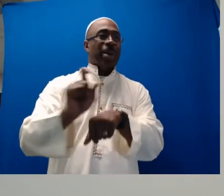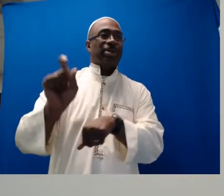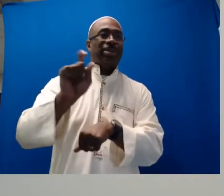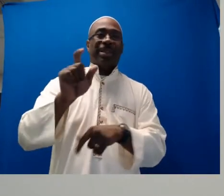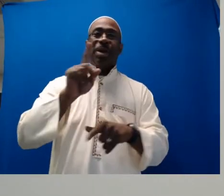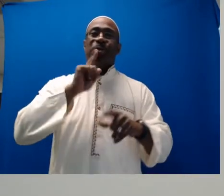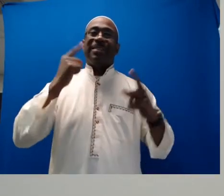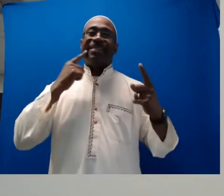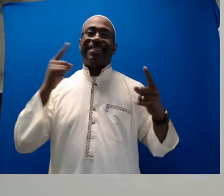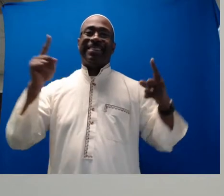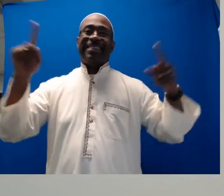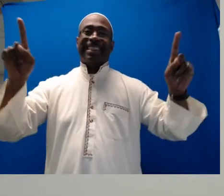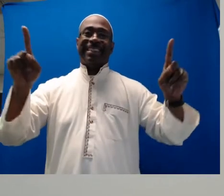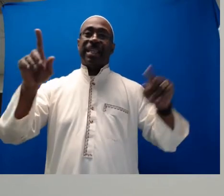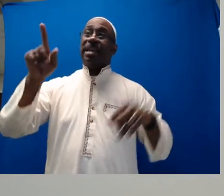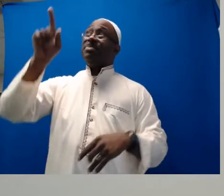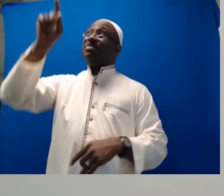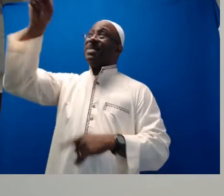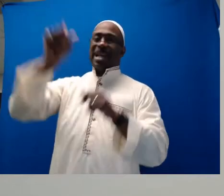His goodness with us.